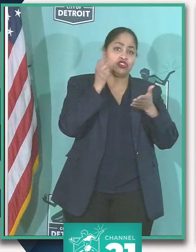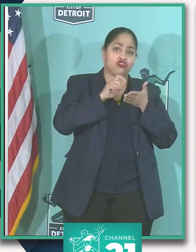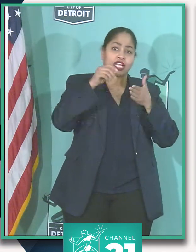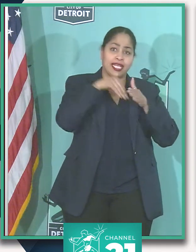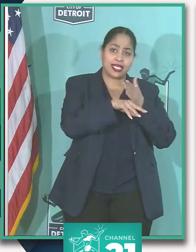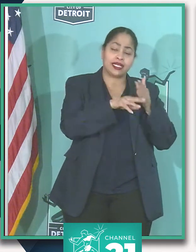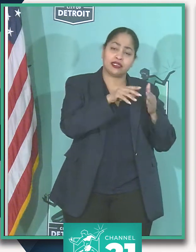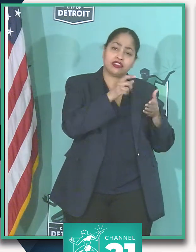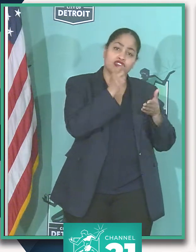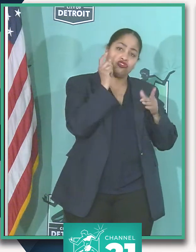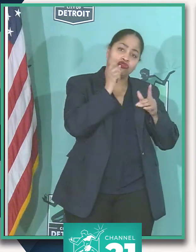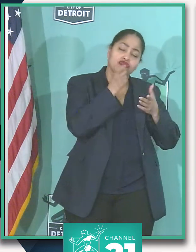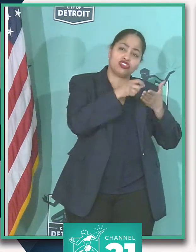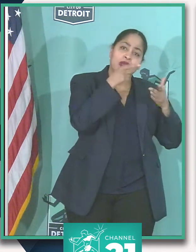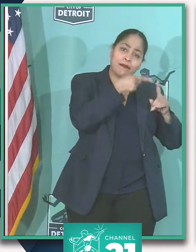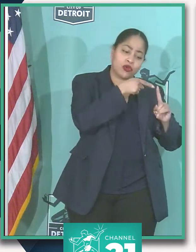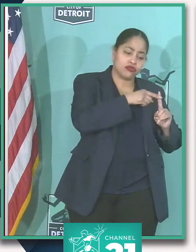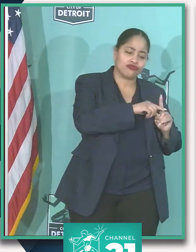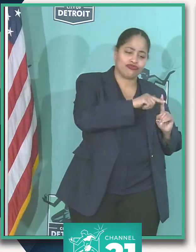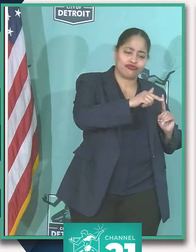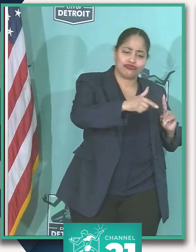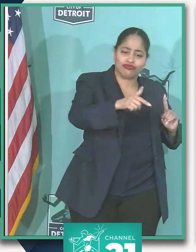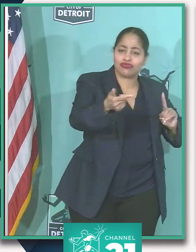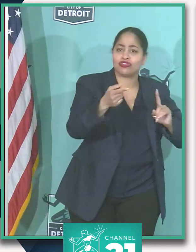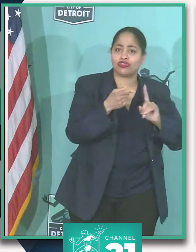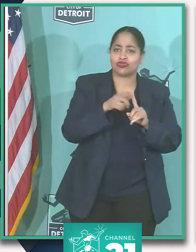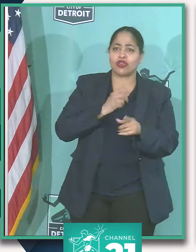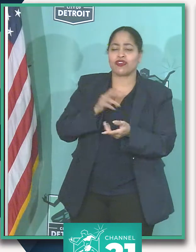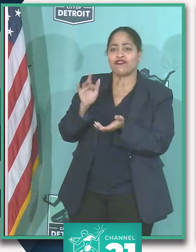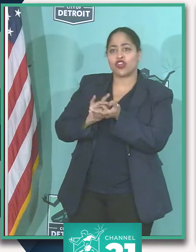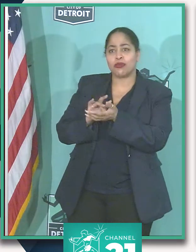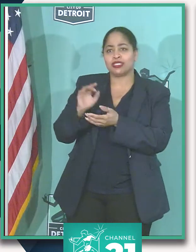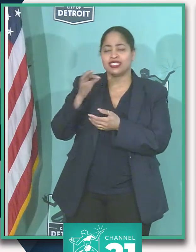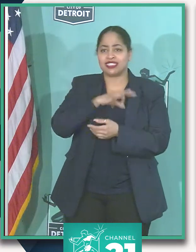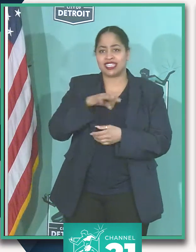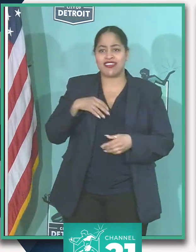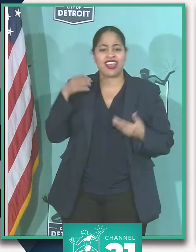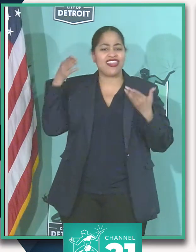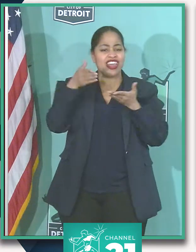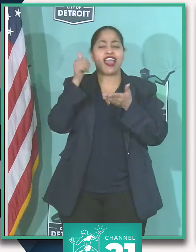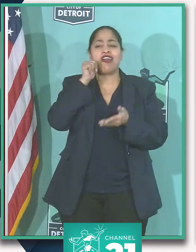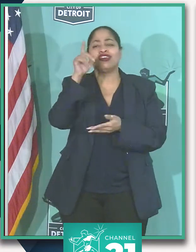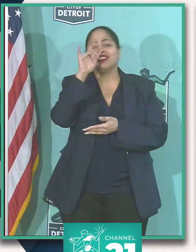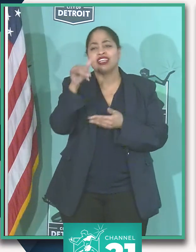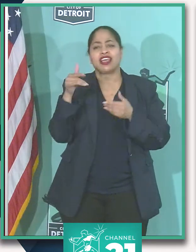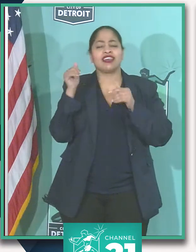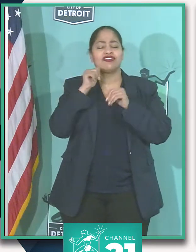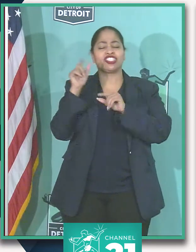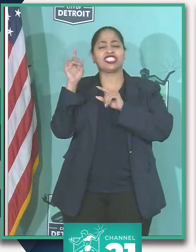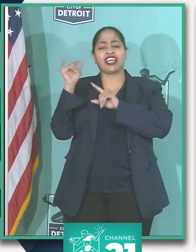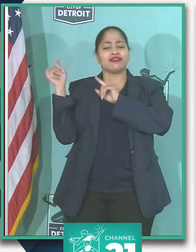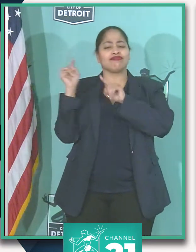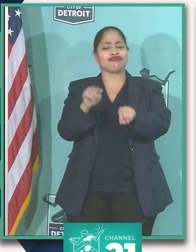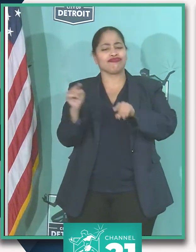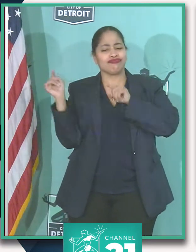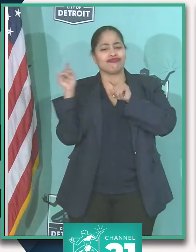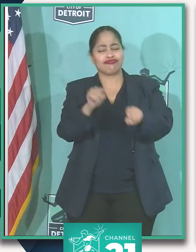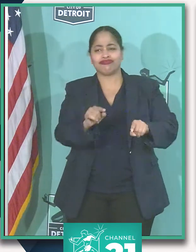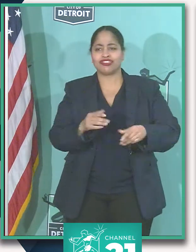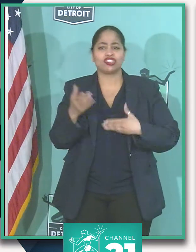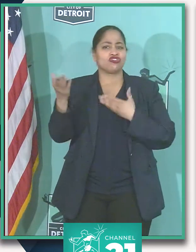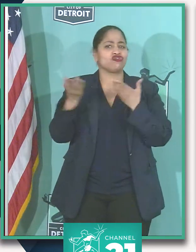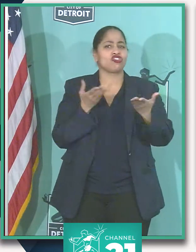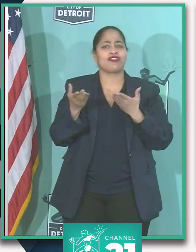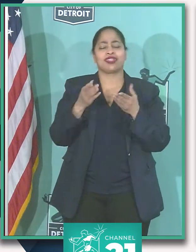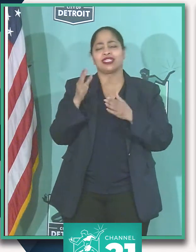to the nurses, the medical staff, our pharmacy staff, who are there every day serving the city. It's just such